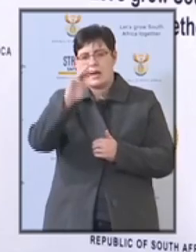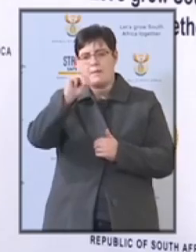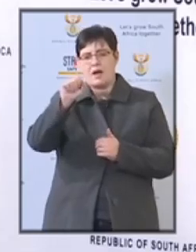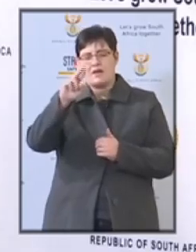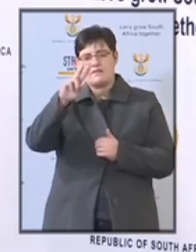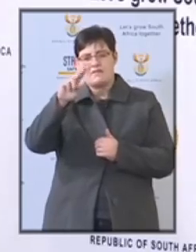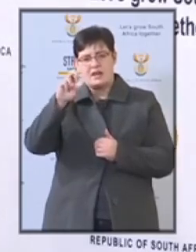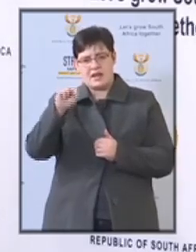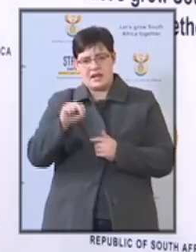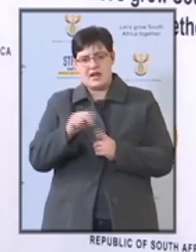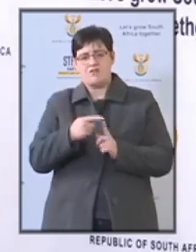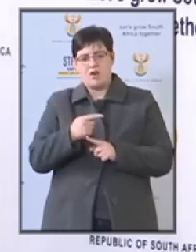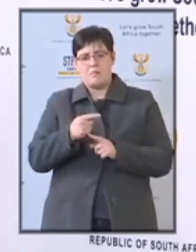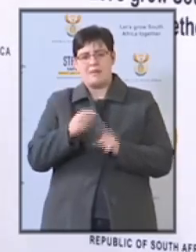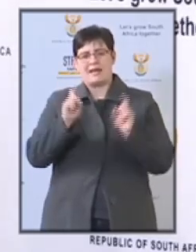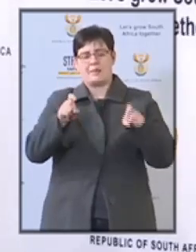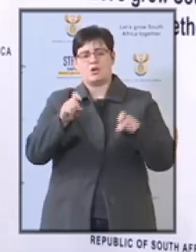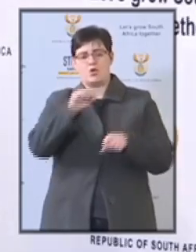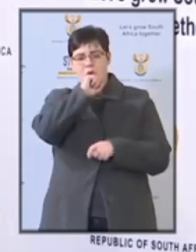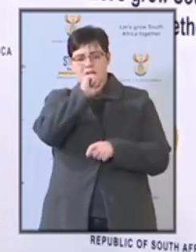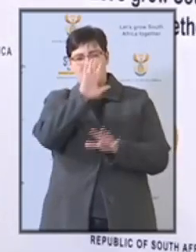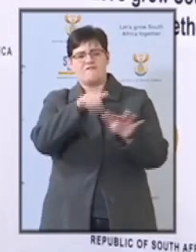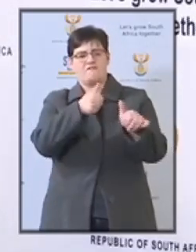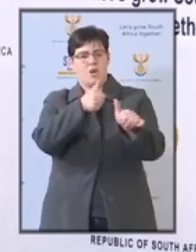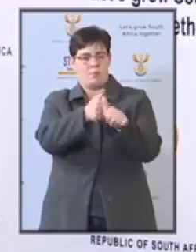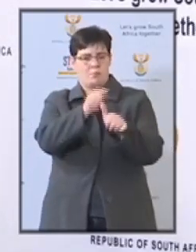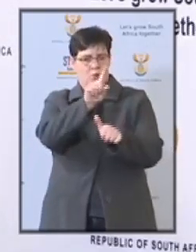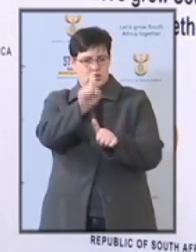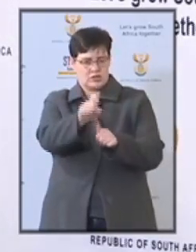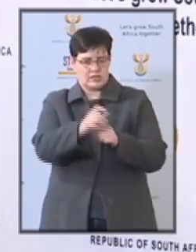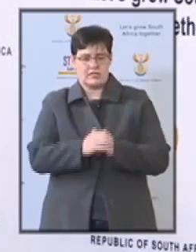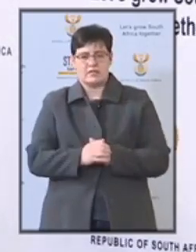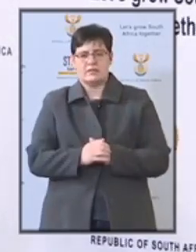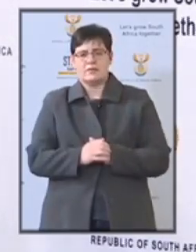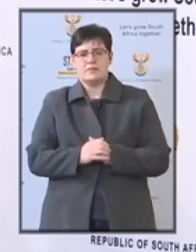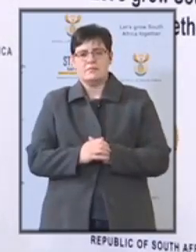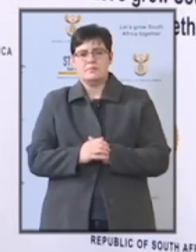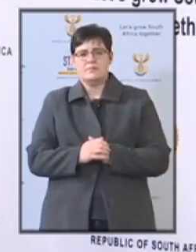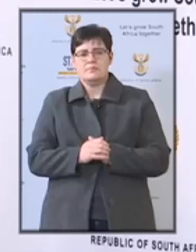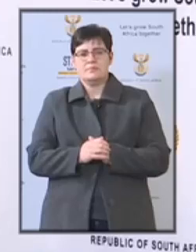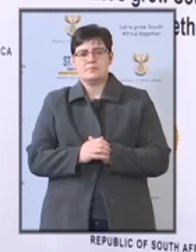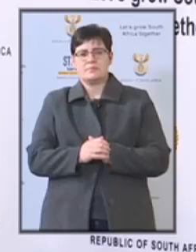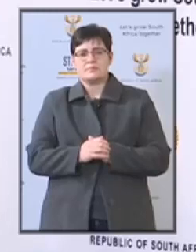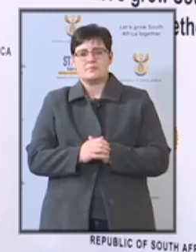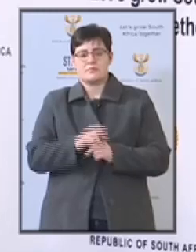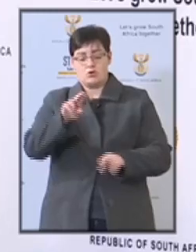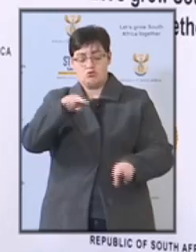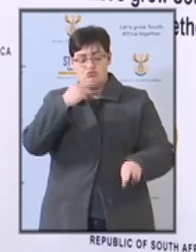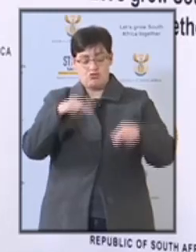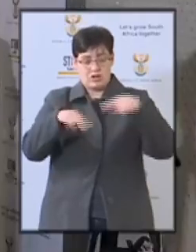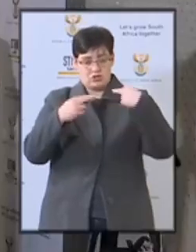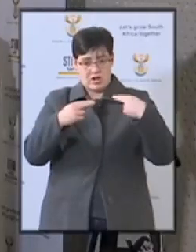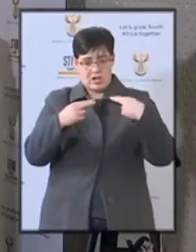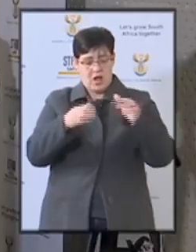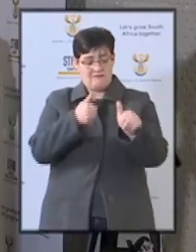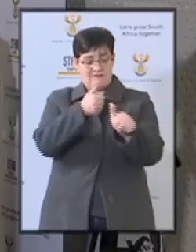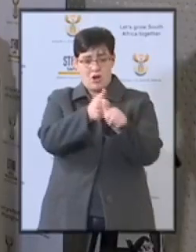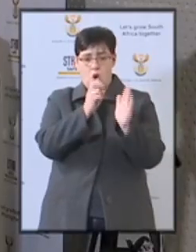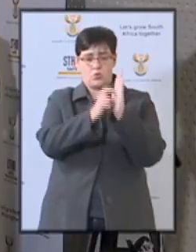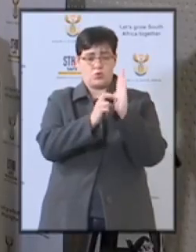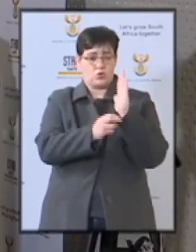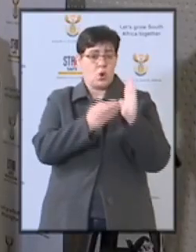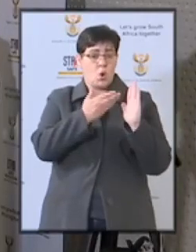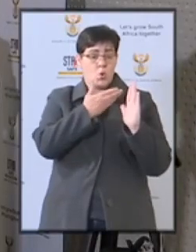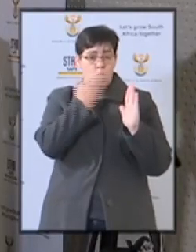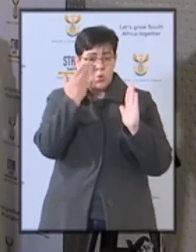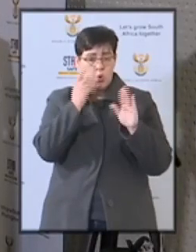from Cape Achas. It's a follow-up question. He's saying, should a restaurant not comply with